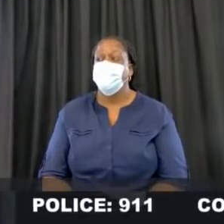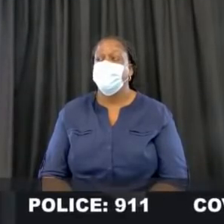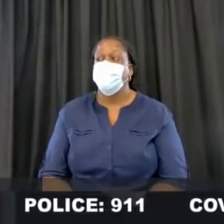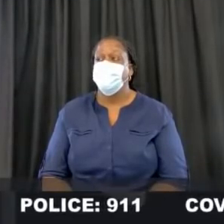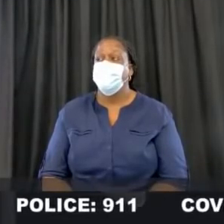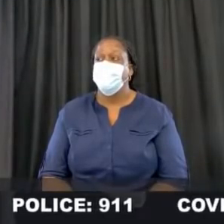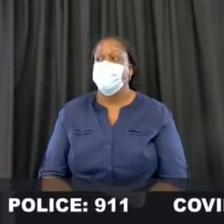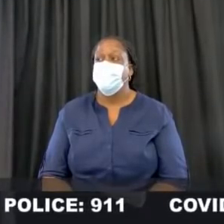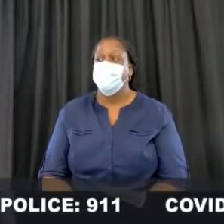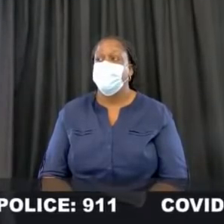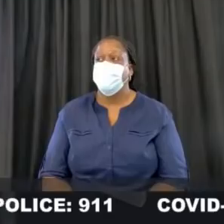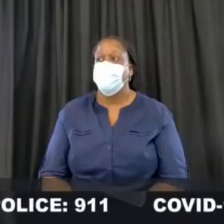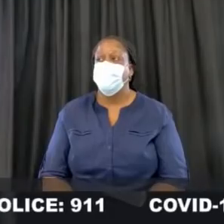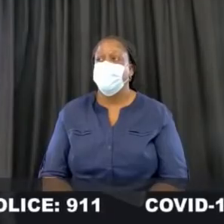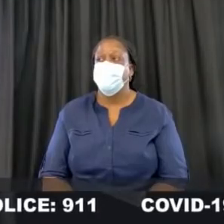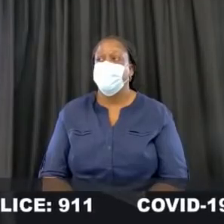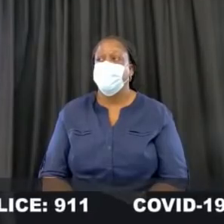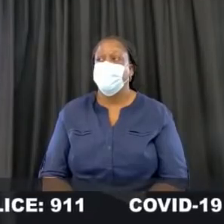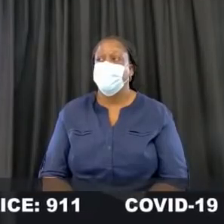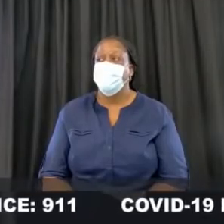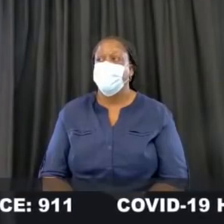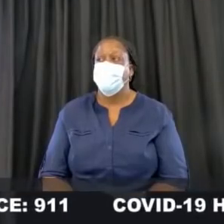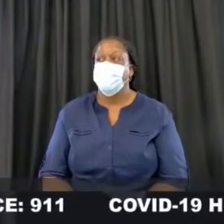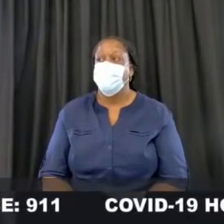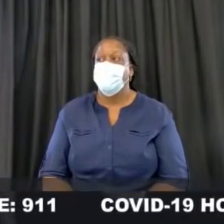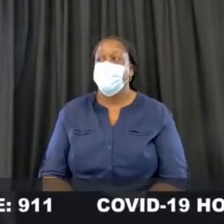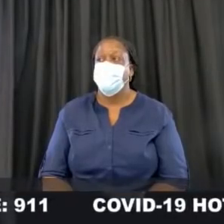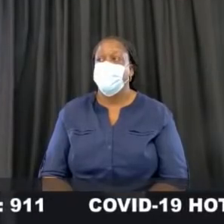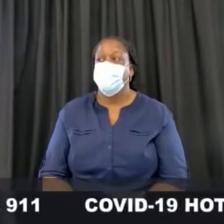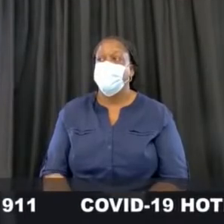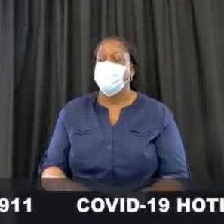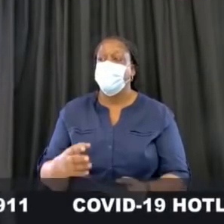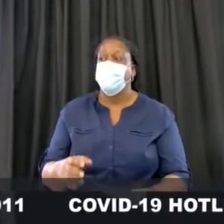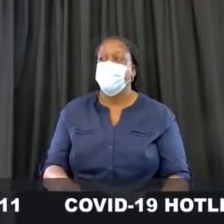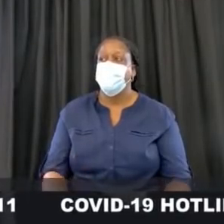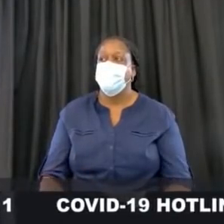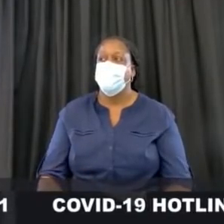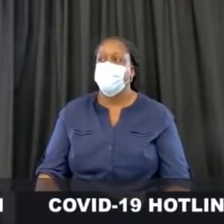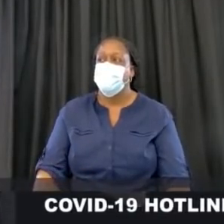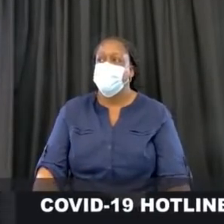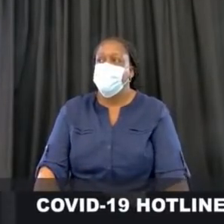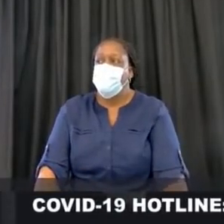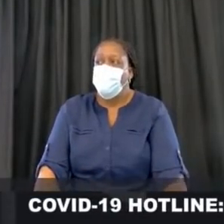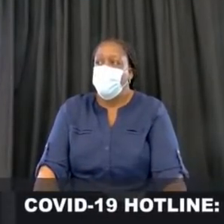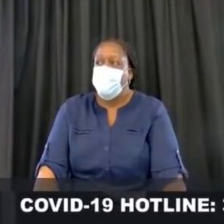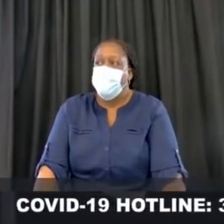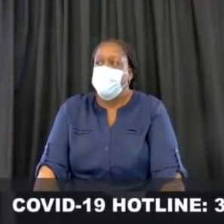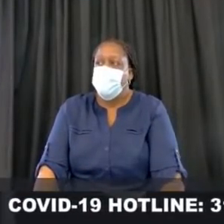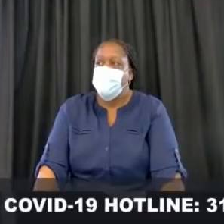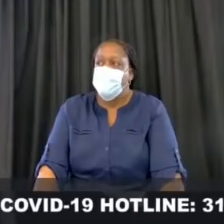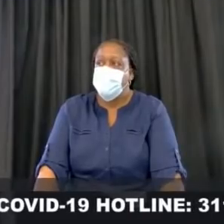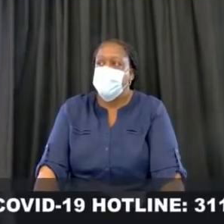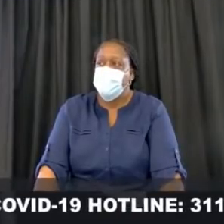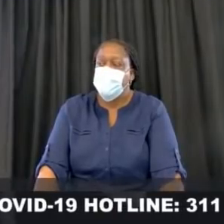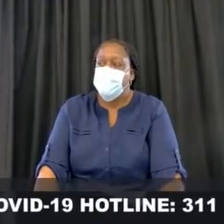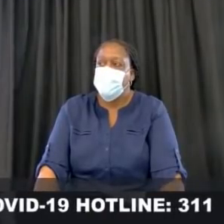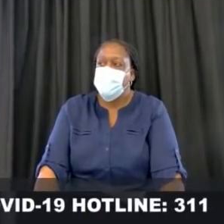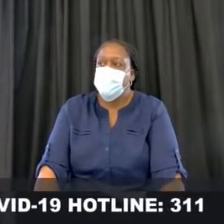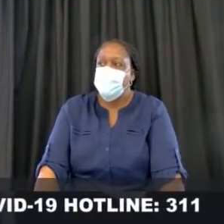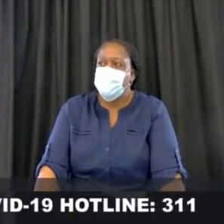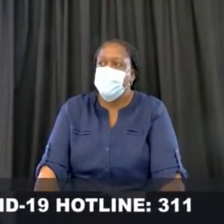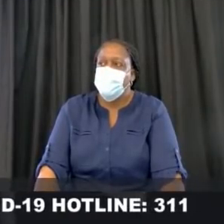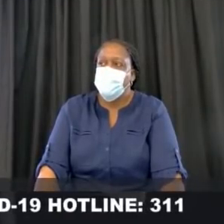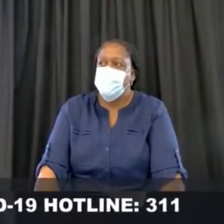government plan to set up a temporary COVID testing and hospitalization site so